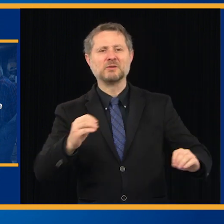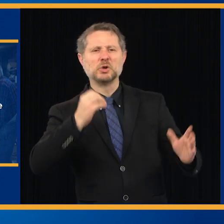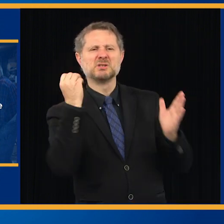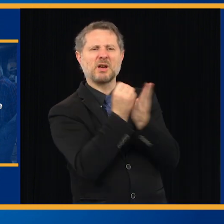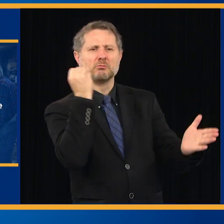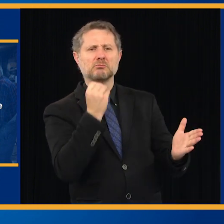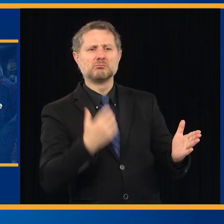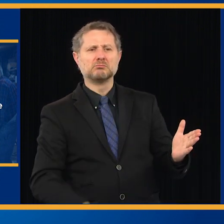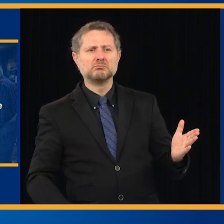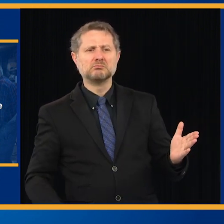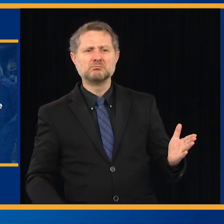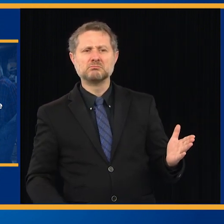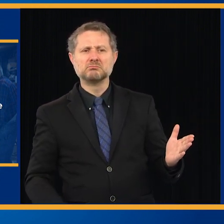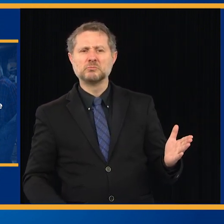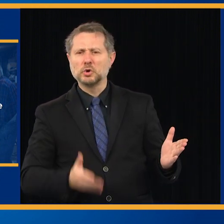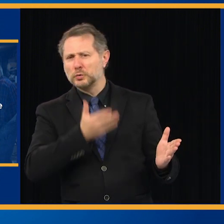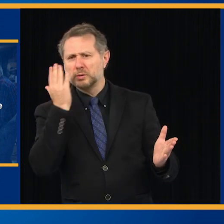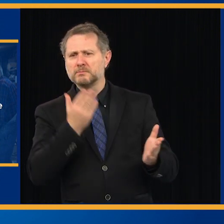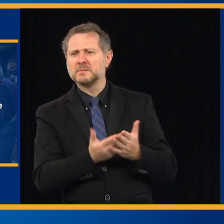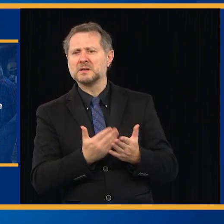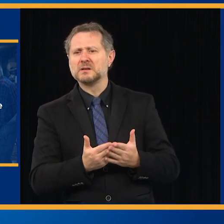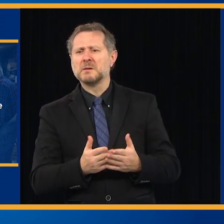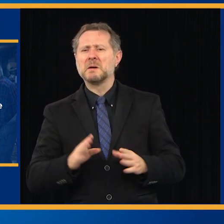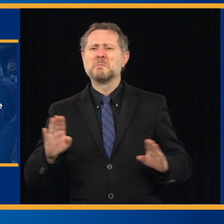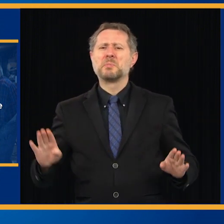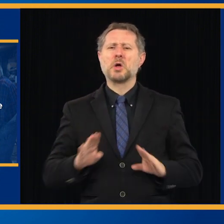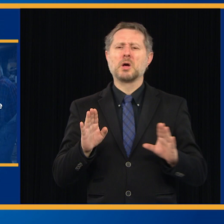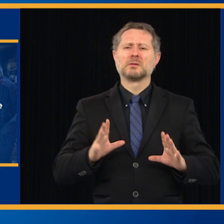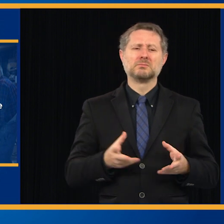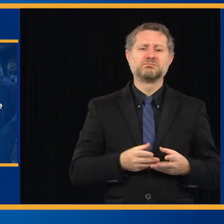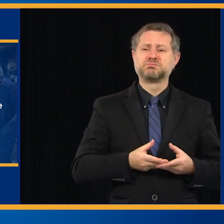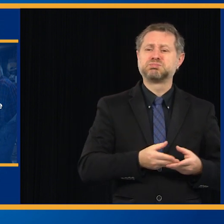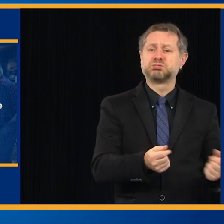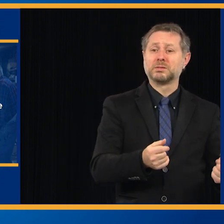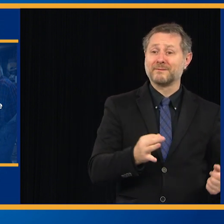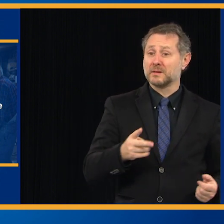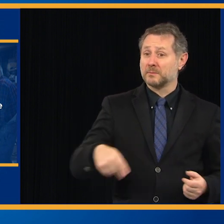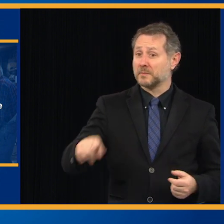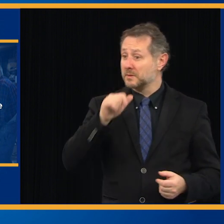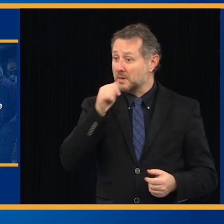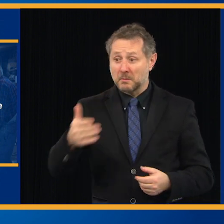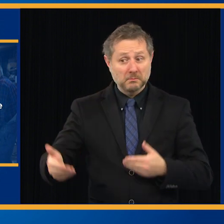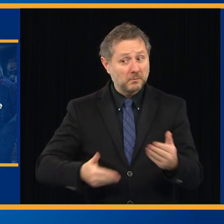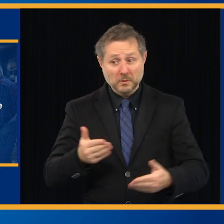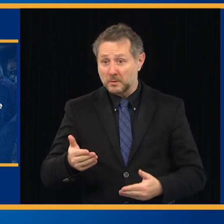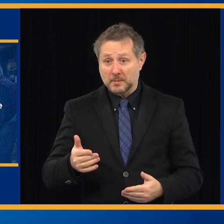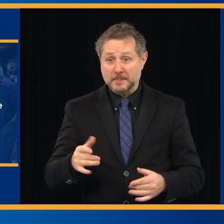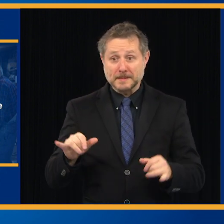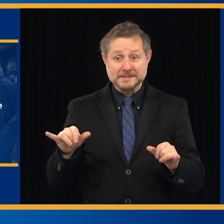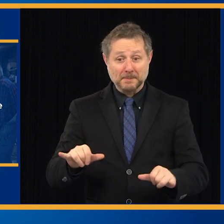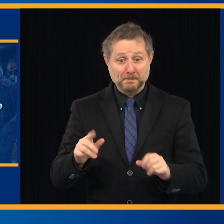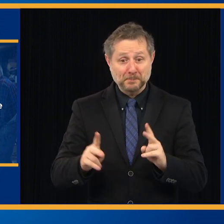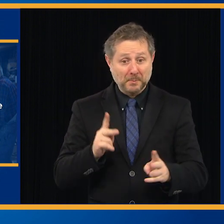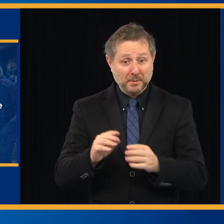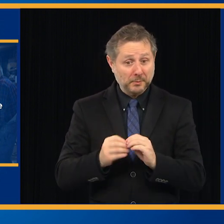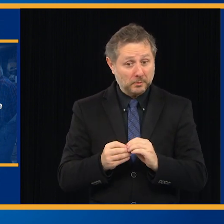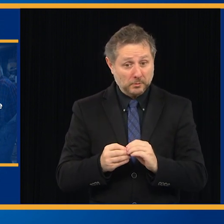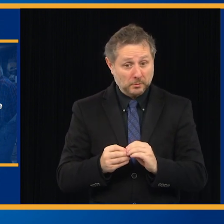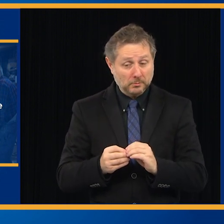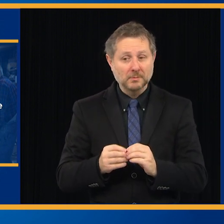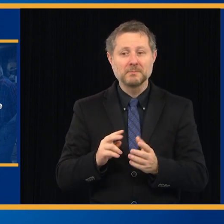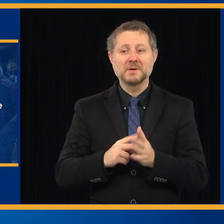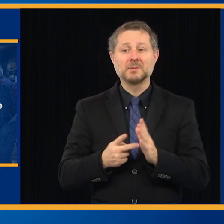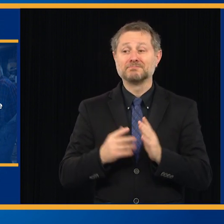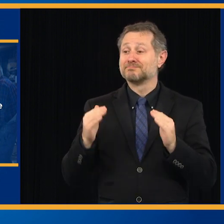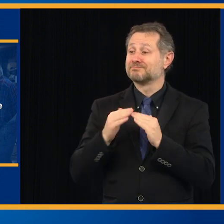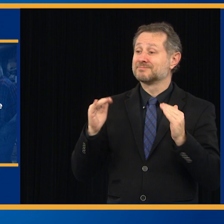All the billions that they just gave out, if you don't rehire the same number of employees you had